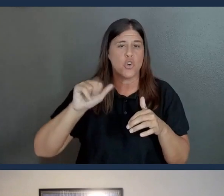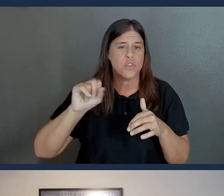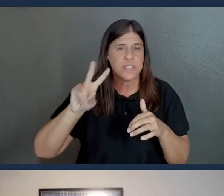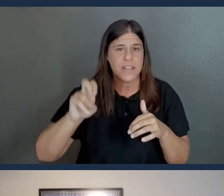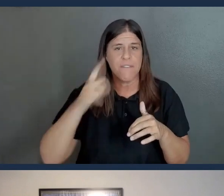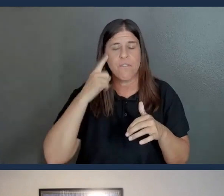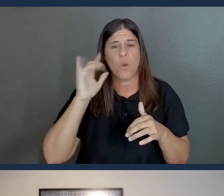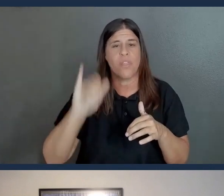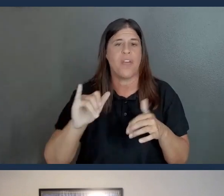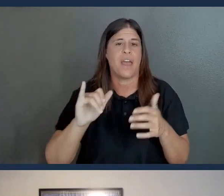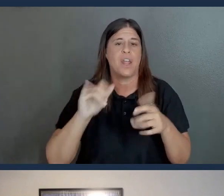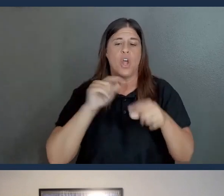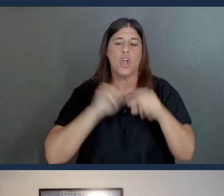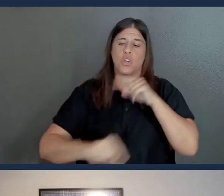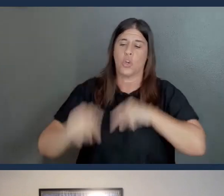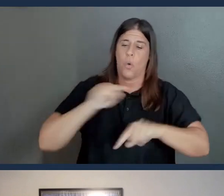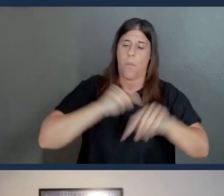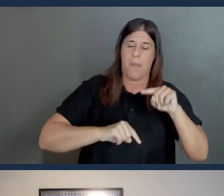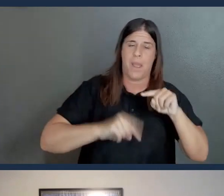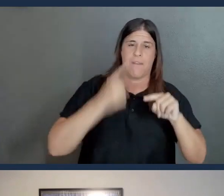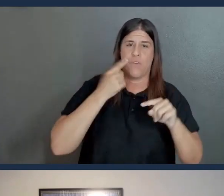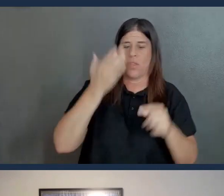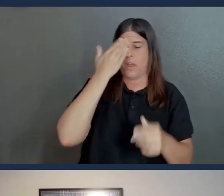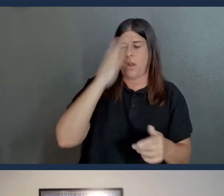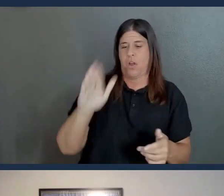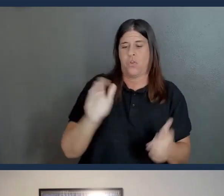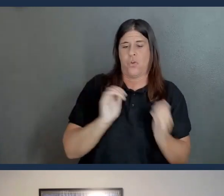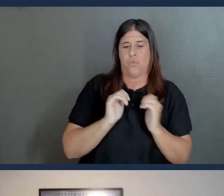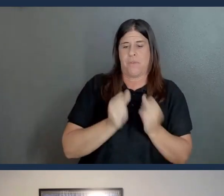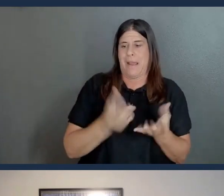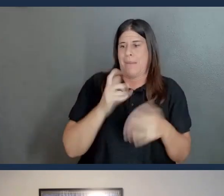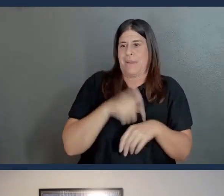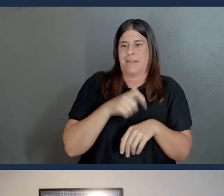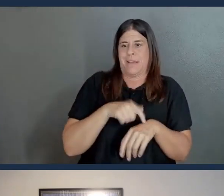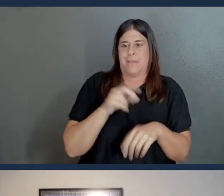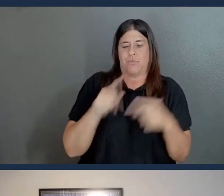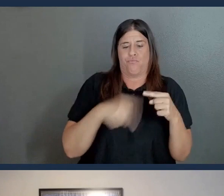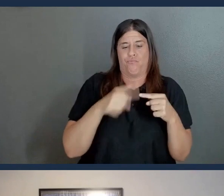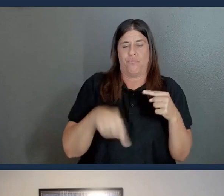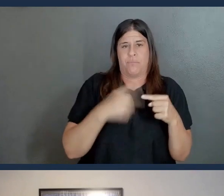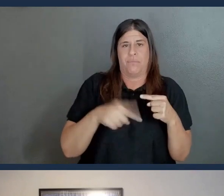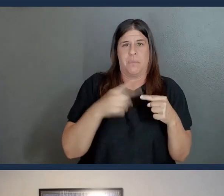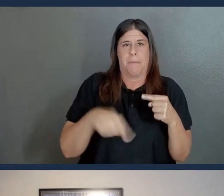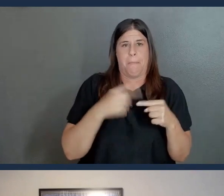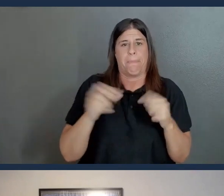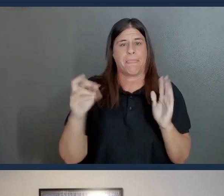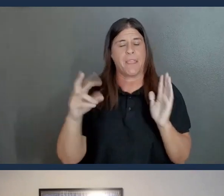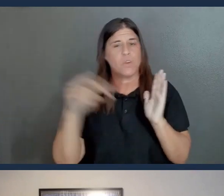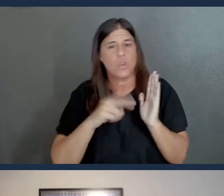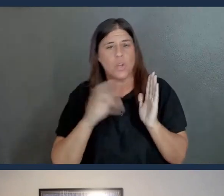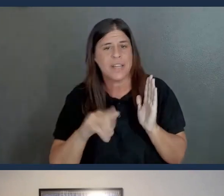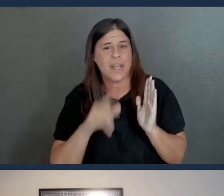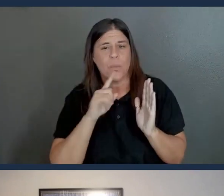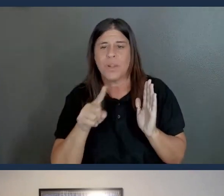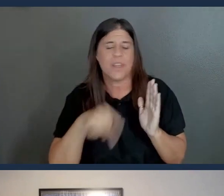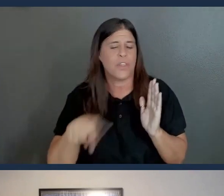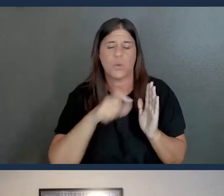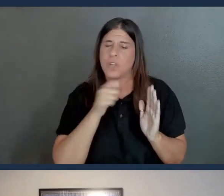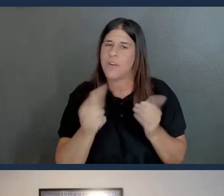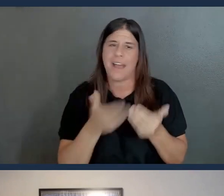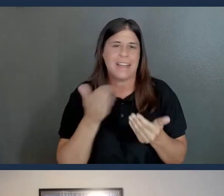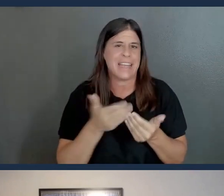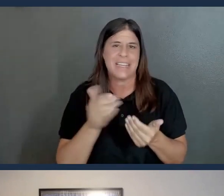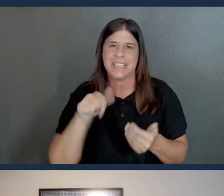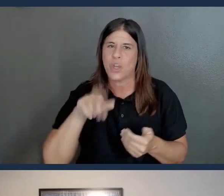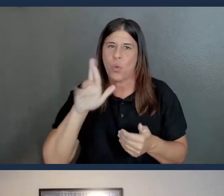basically loop back over this an unknown number of times. And those are not, if you've looked at them, those are not easy queries to look